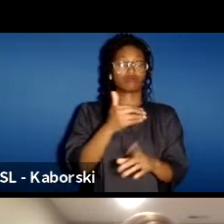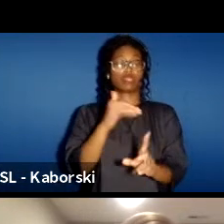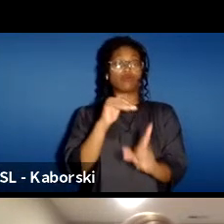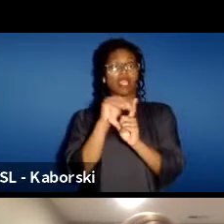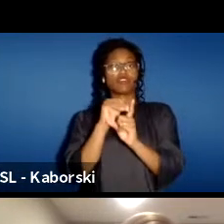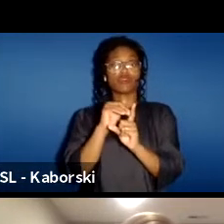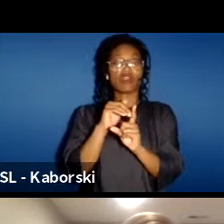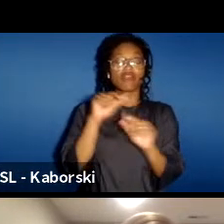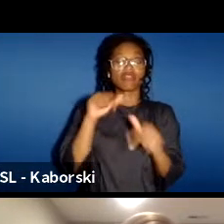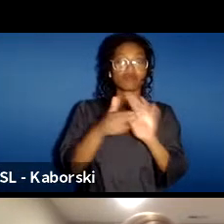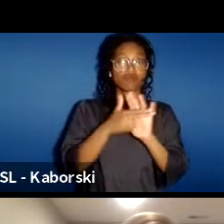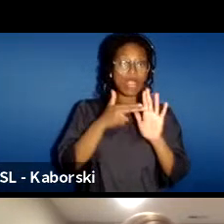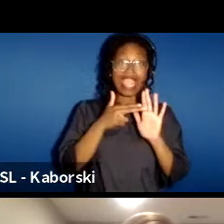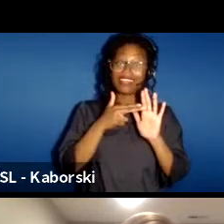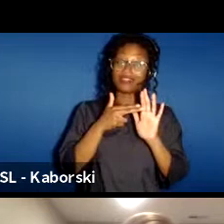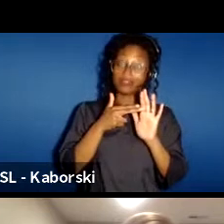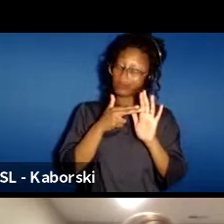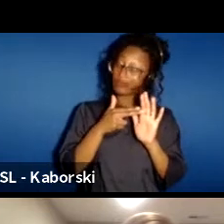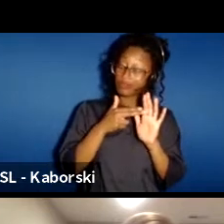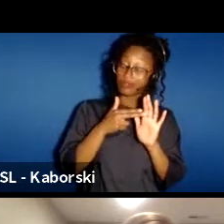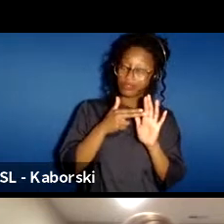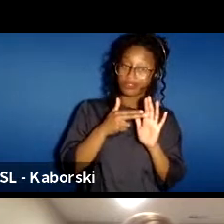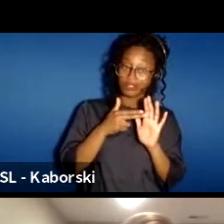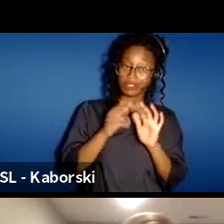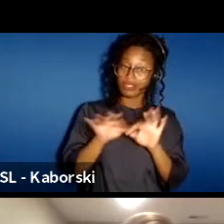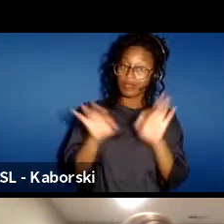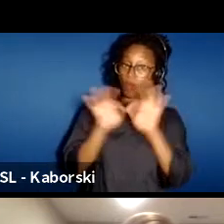thread, no matter what's happening. So it's been,